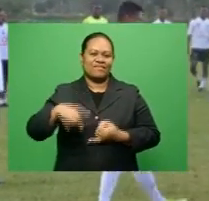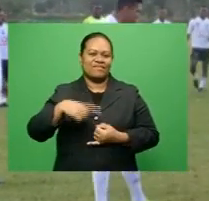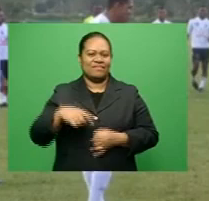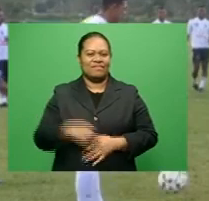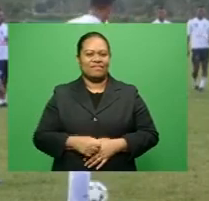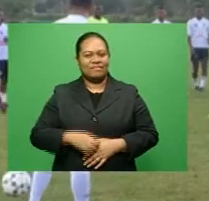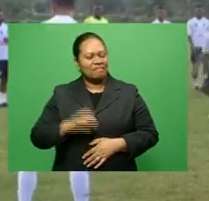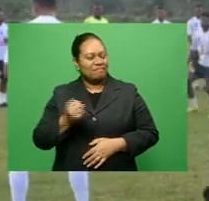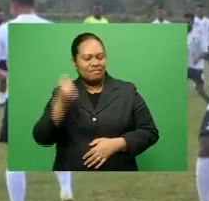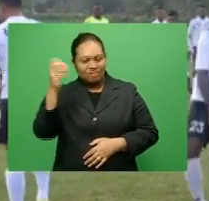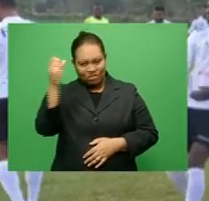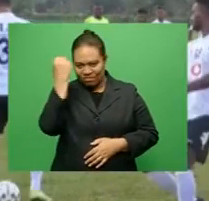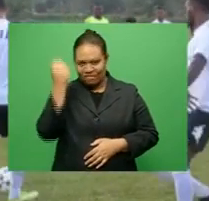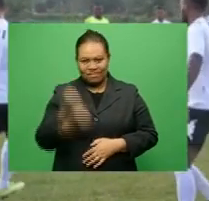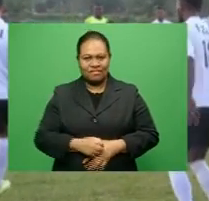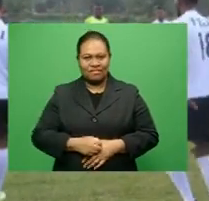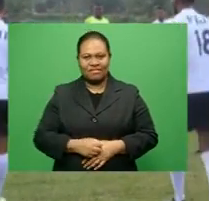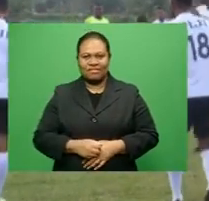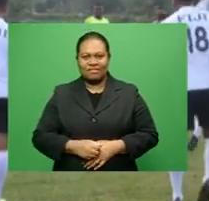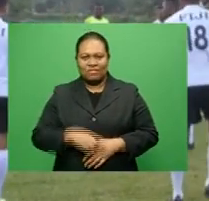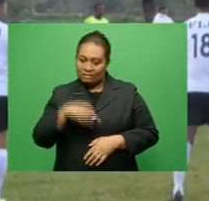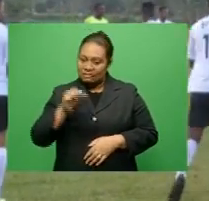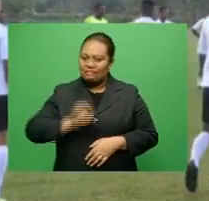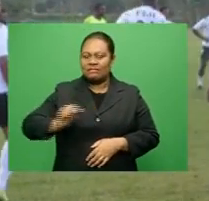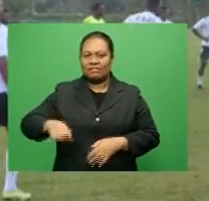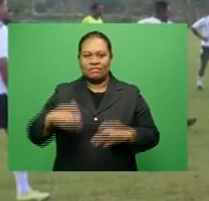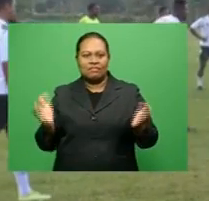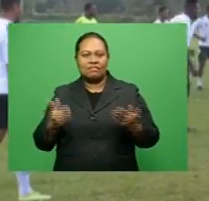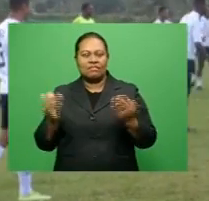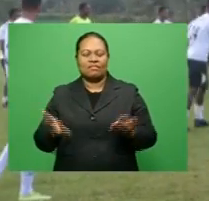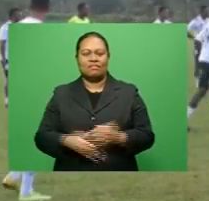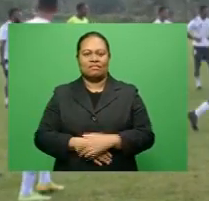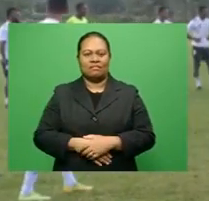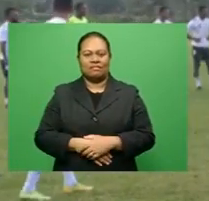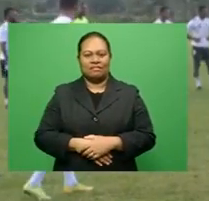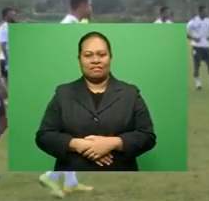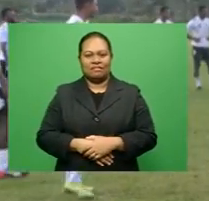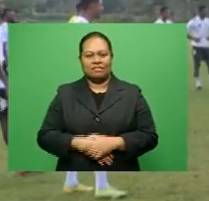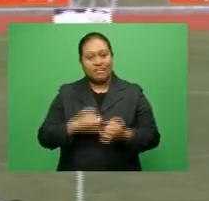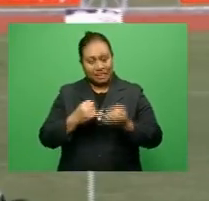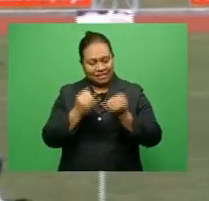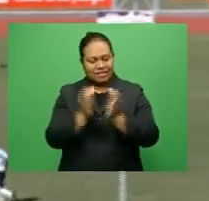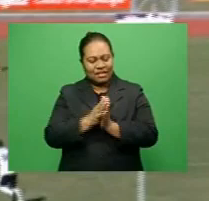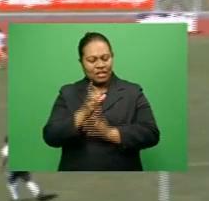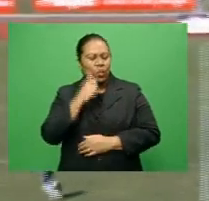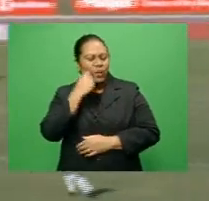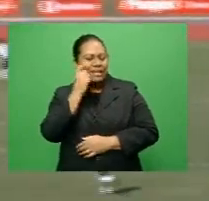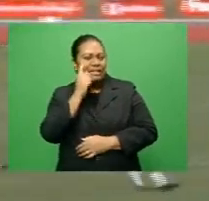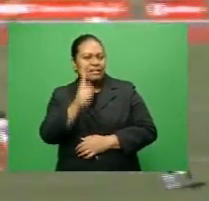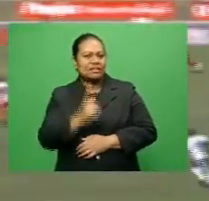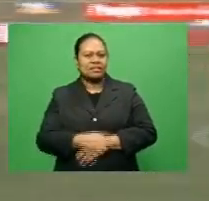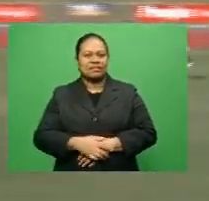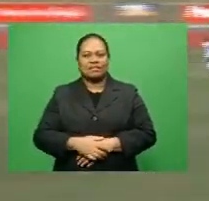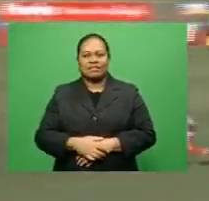for us. We won't take Lambasa lightly. At the end of the day, on Sunday, then we